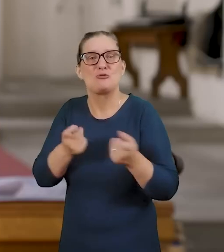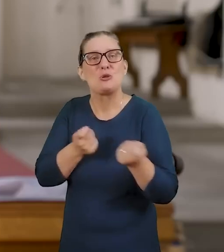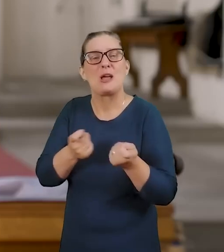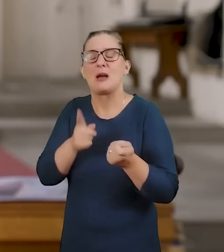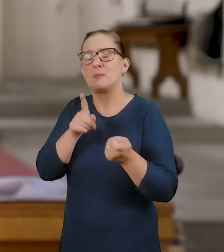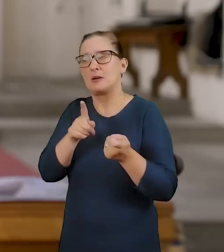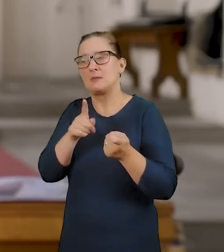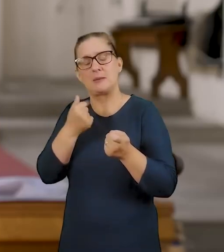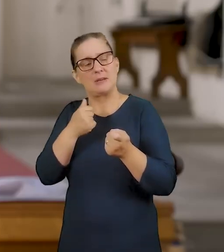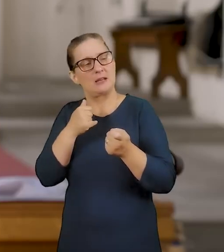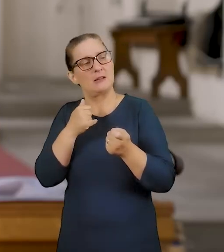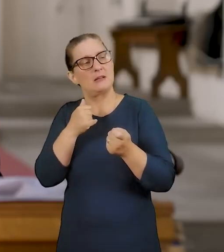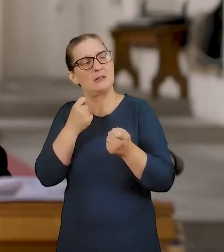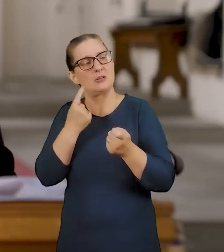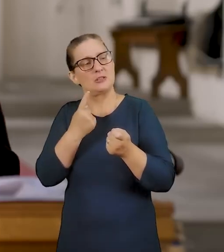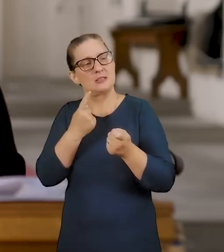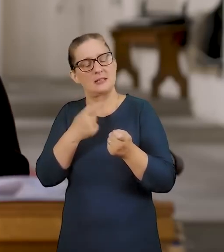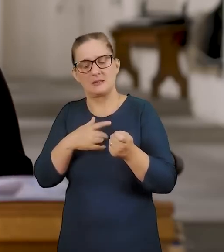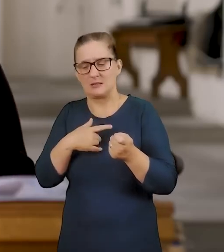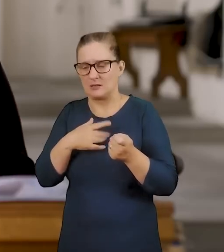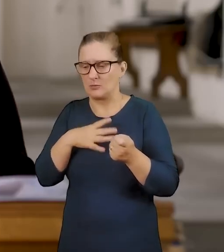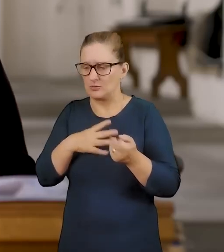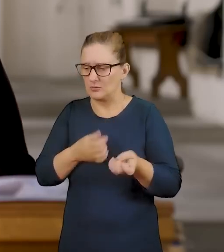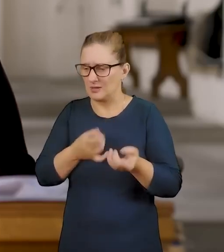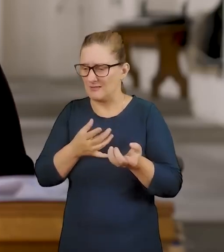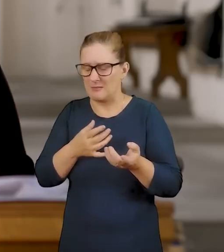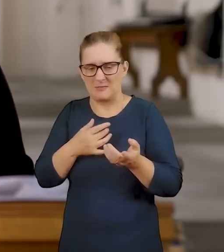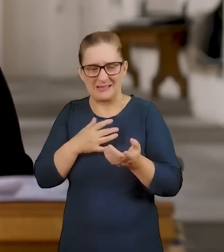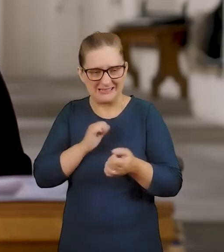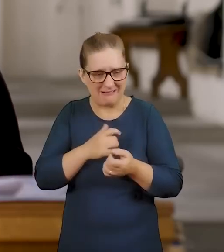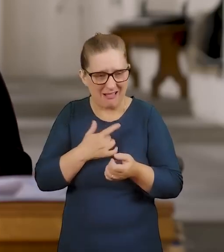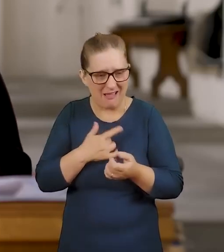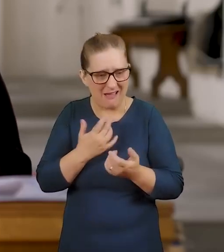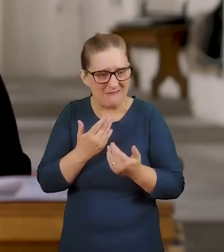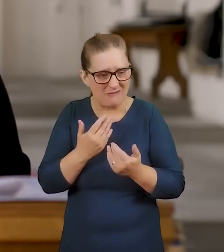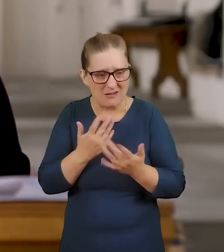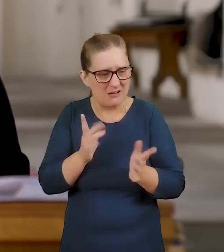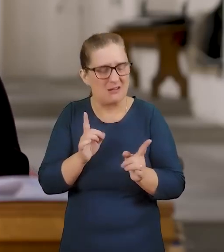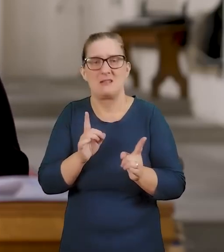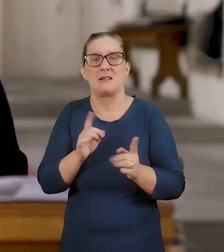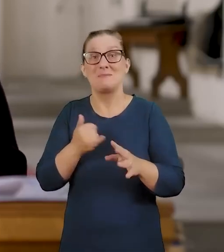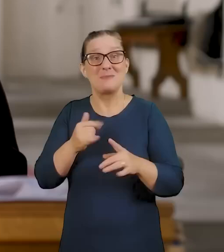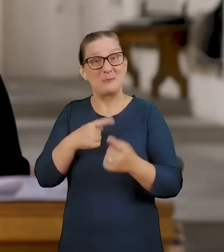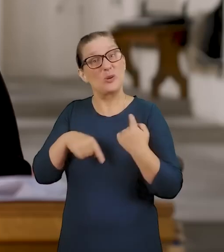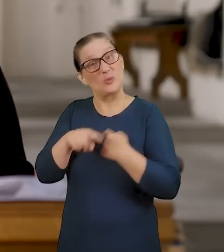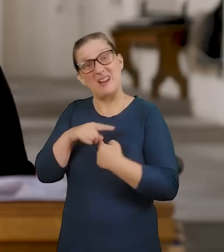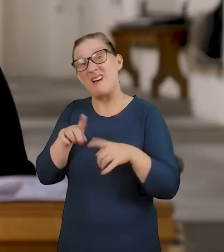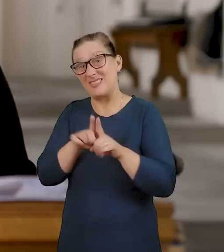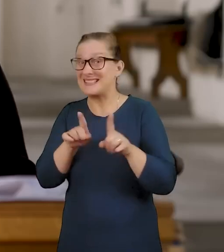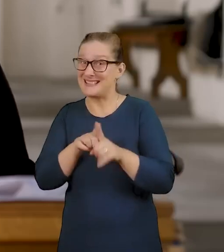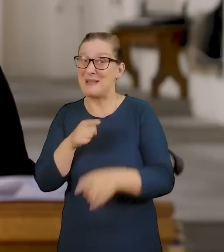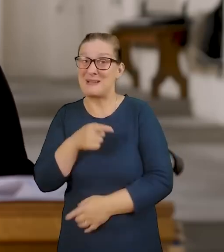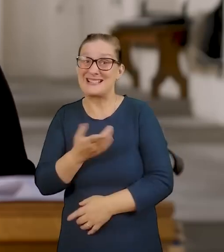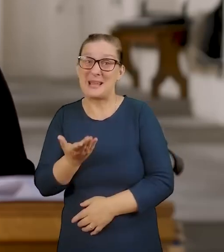or a ruler, but maybe in some way we can identify with him and understand how we might be feeling. Maybe in some